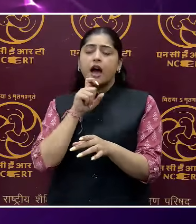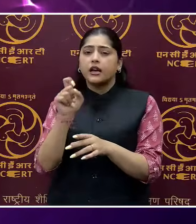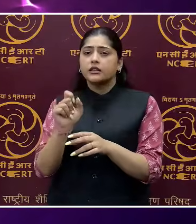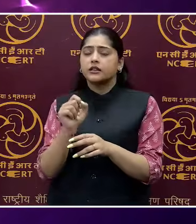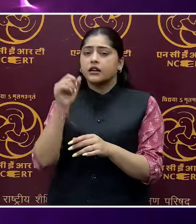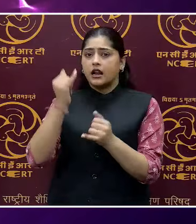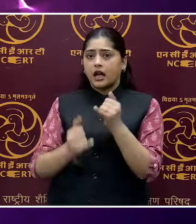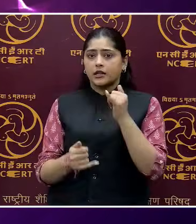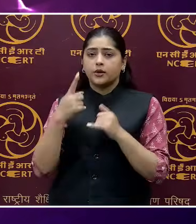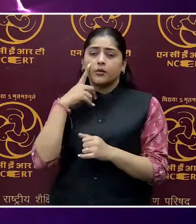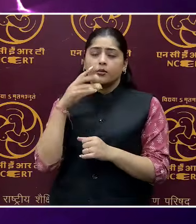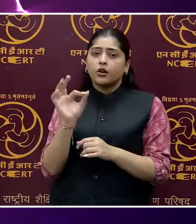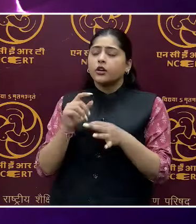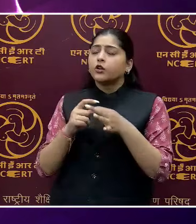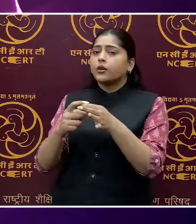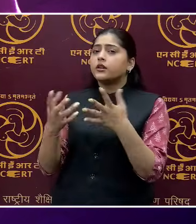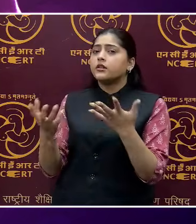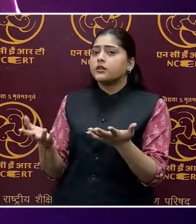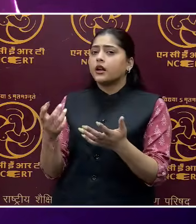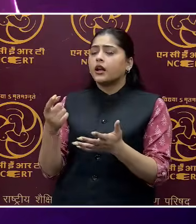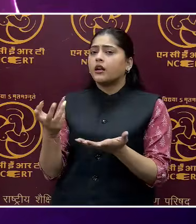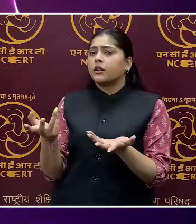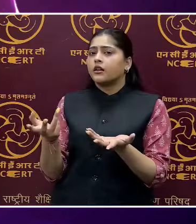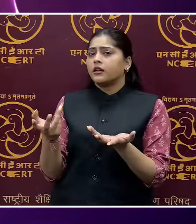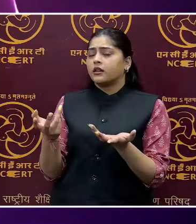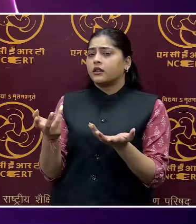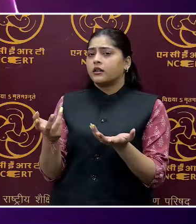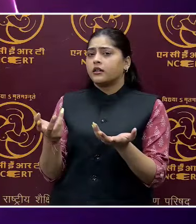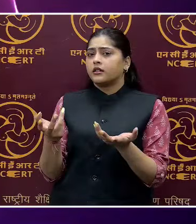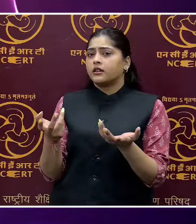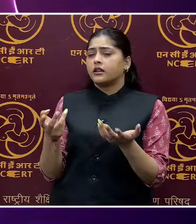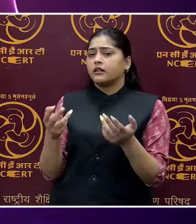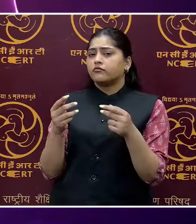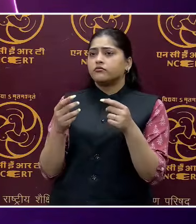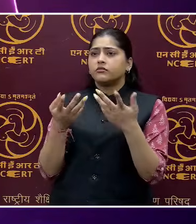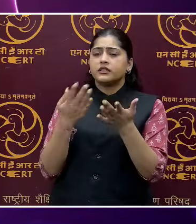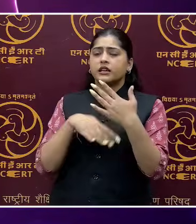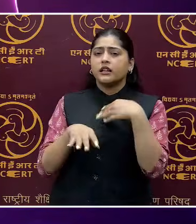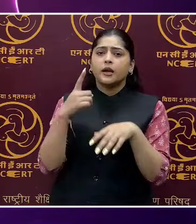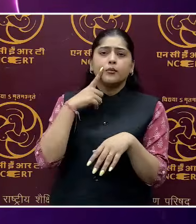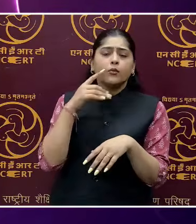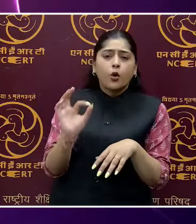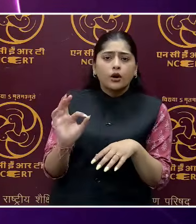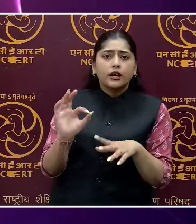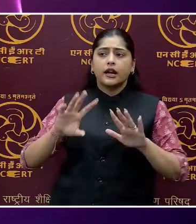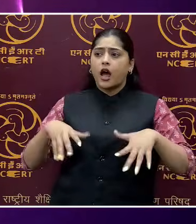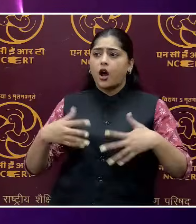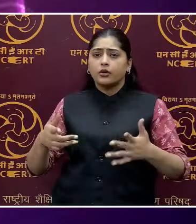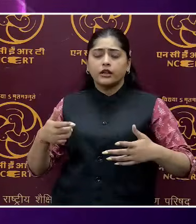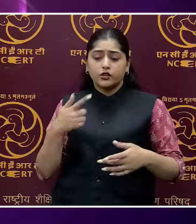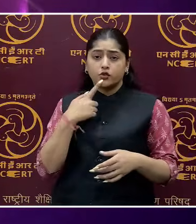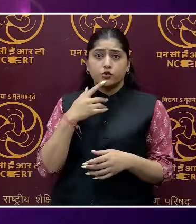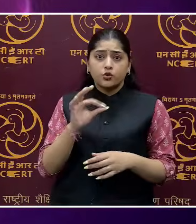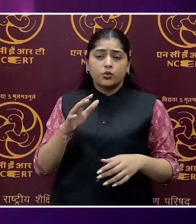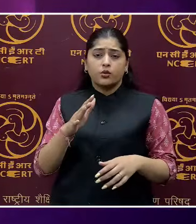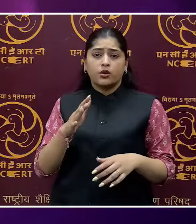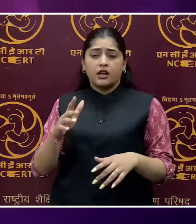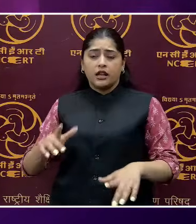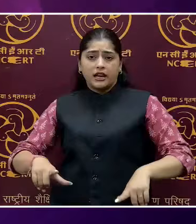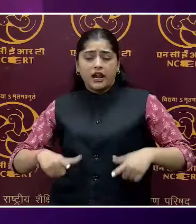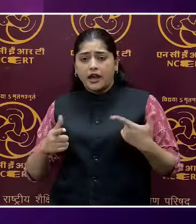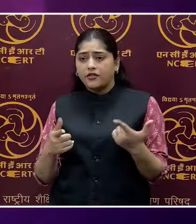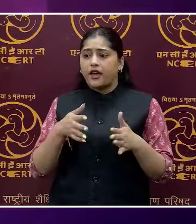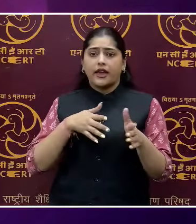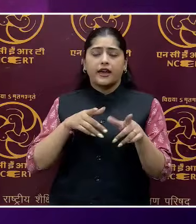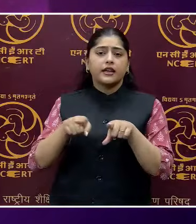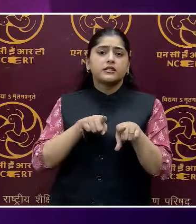very important question, that what is the significance or a real life example of the demonstration that we just did it